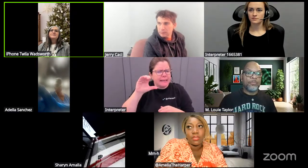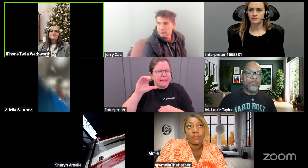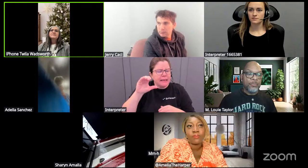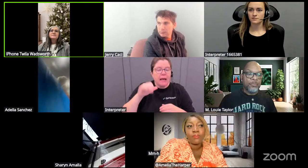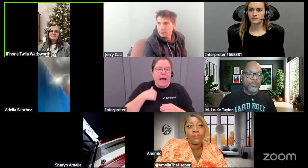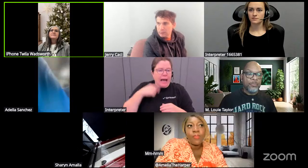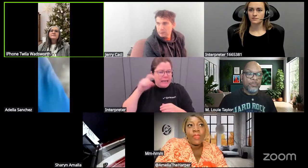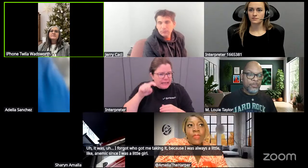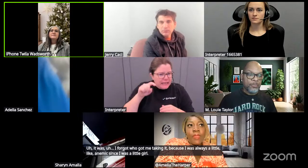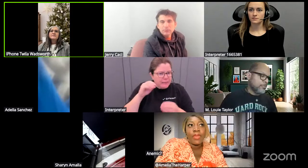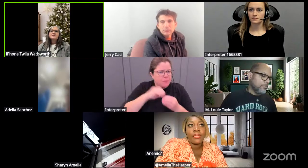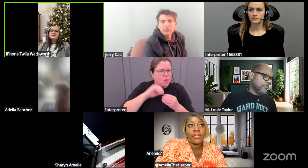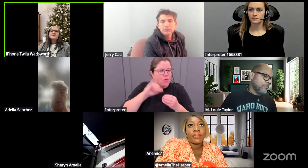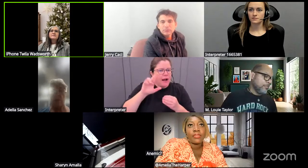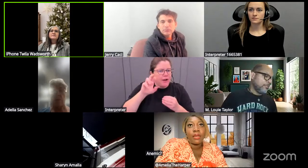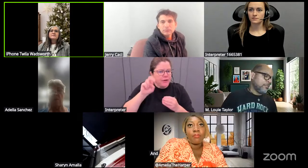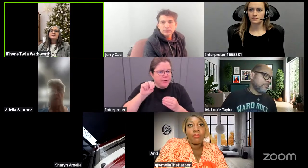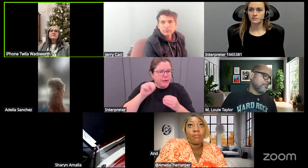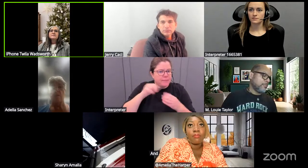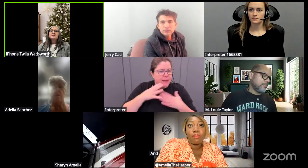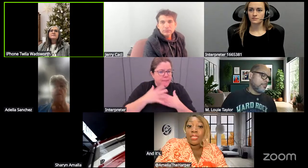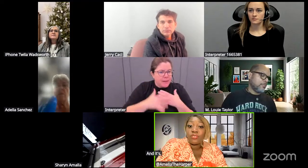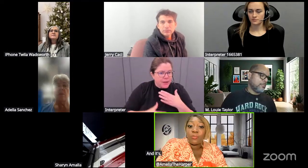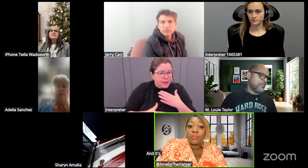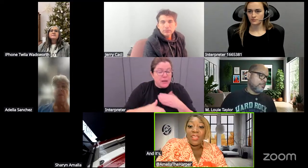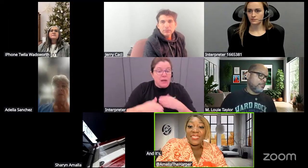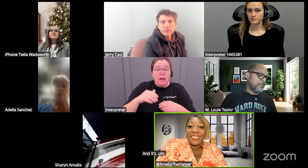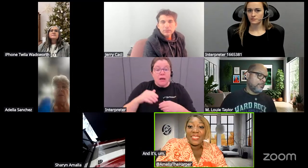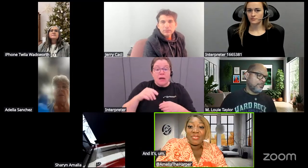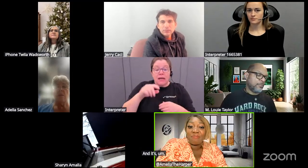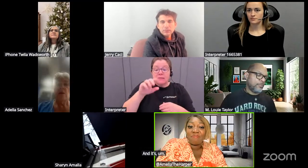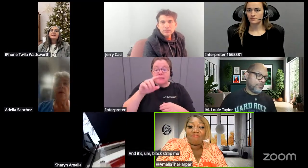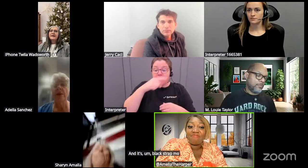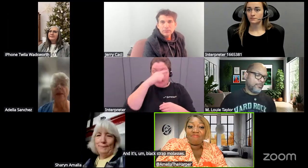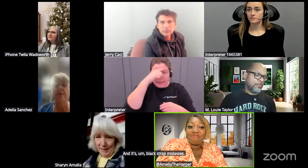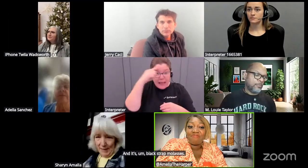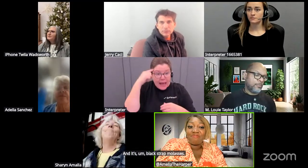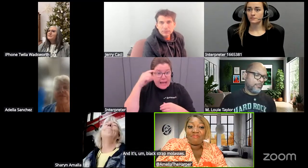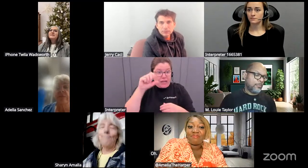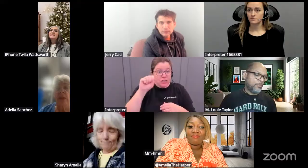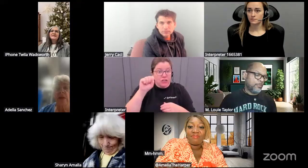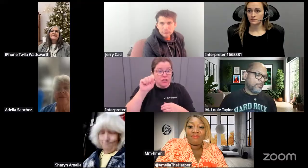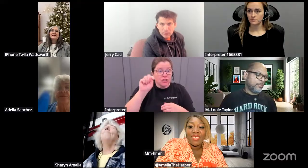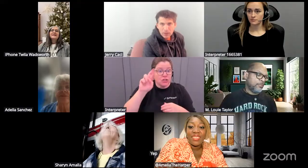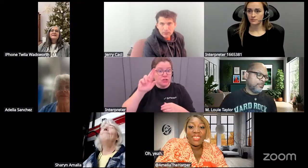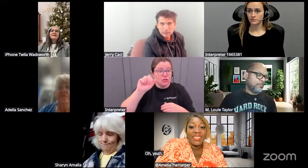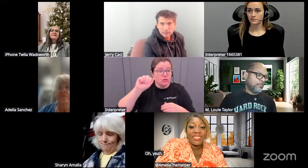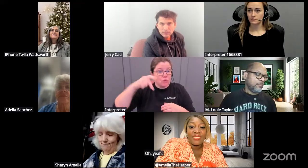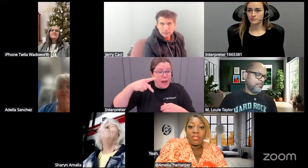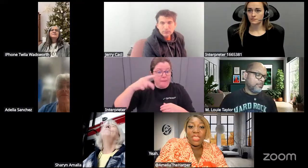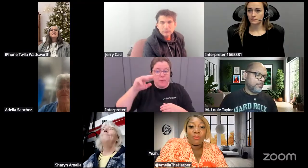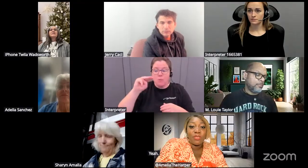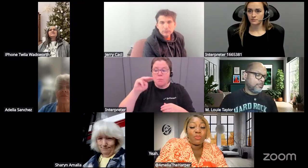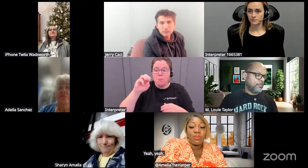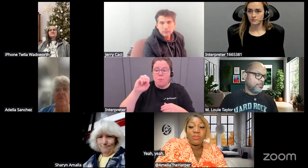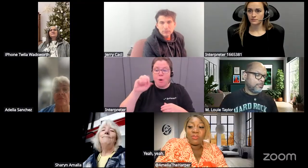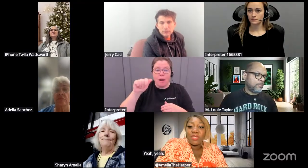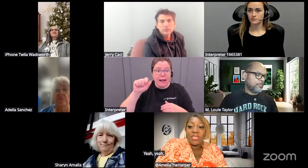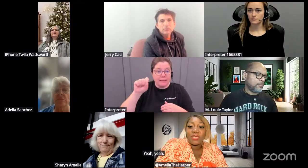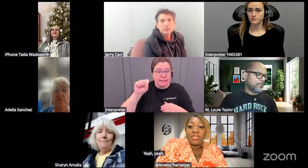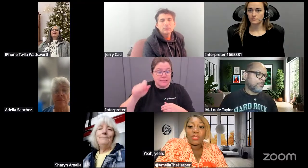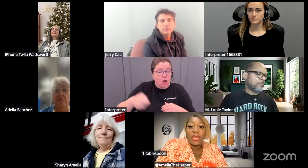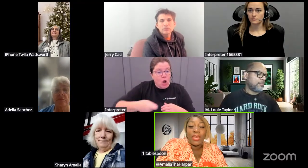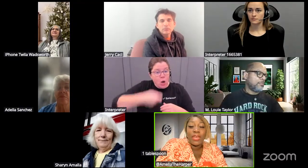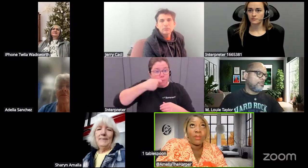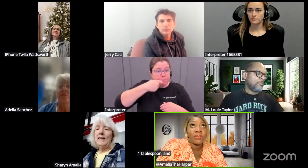girl. And it's blackstrap molasses. Oh yep. yeah. Yeah, yeah. 1 tablespoon. And